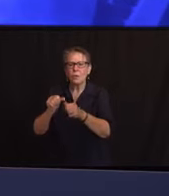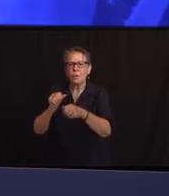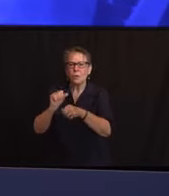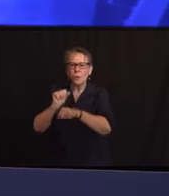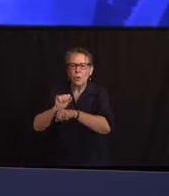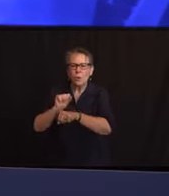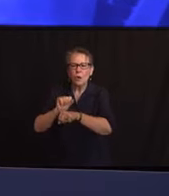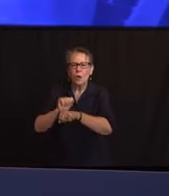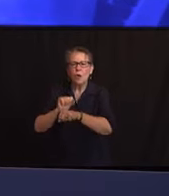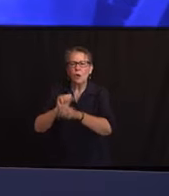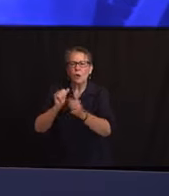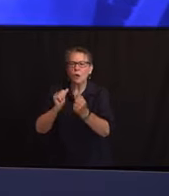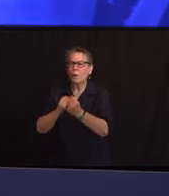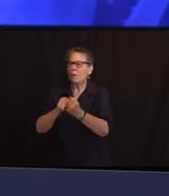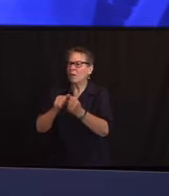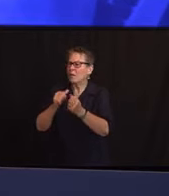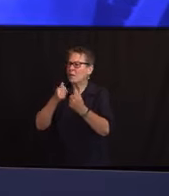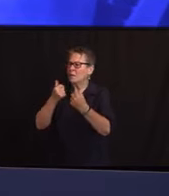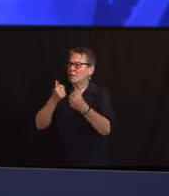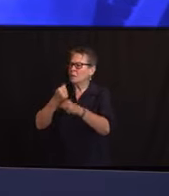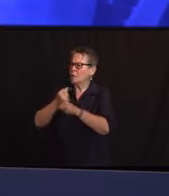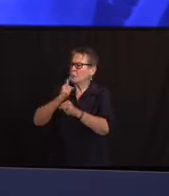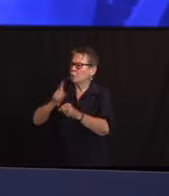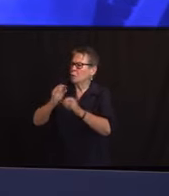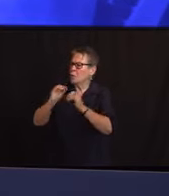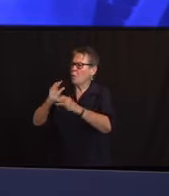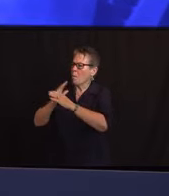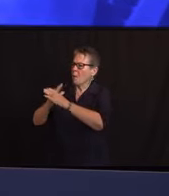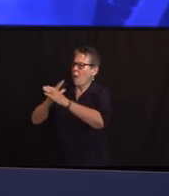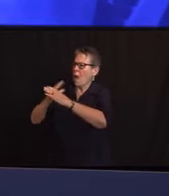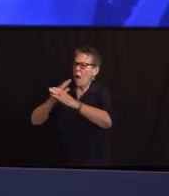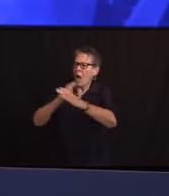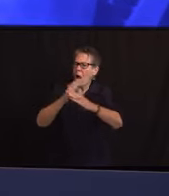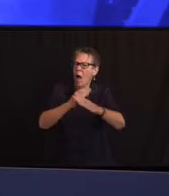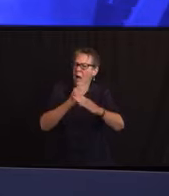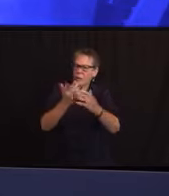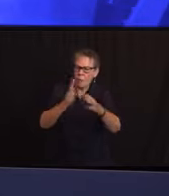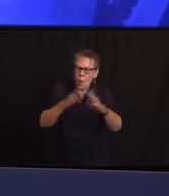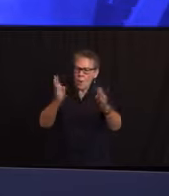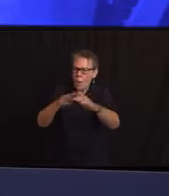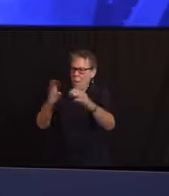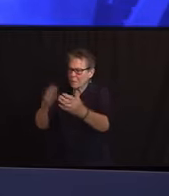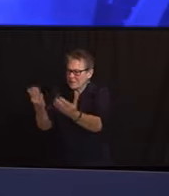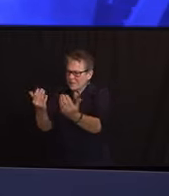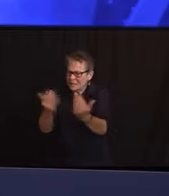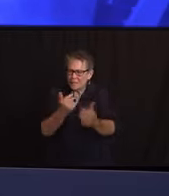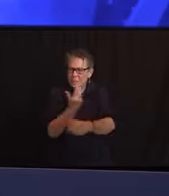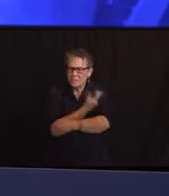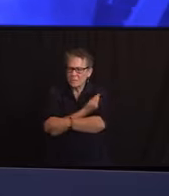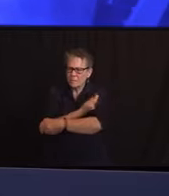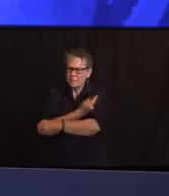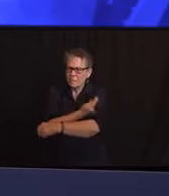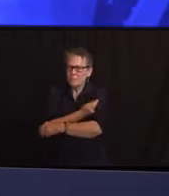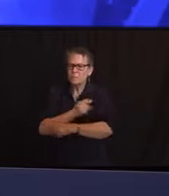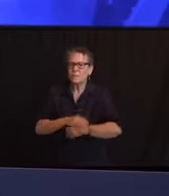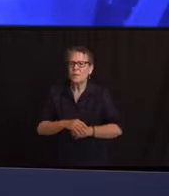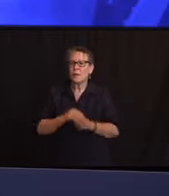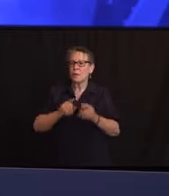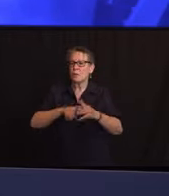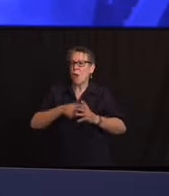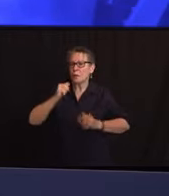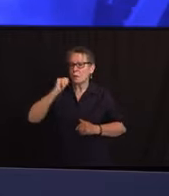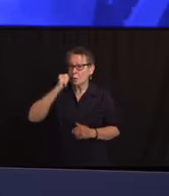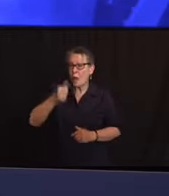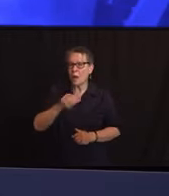state, with expanding access to walk-ins. Starting tomorrow, the FEMA Community Vaccination Center in